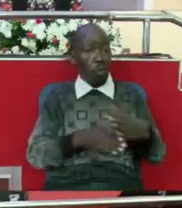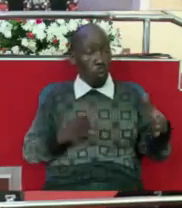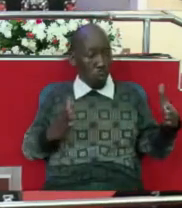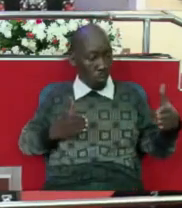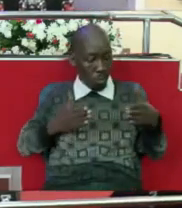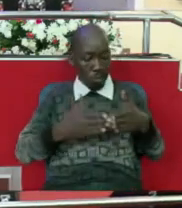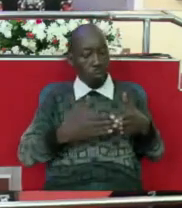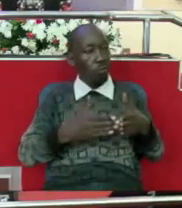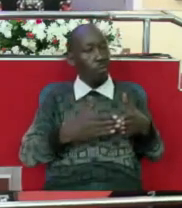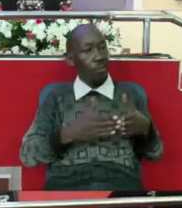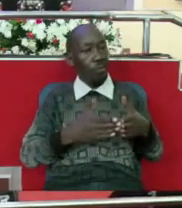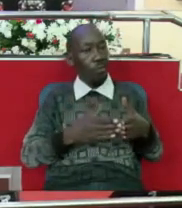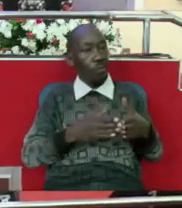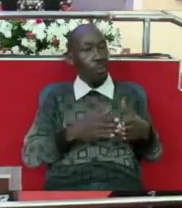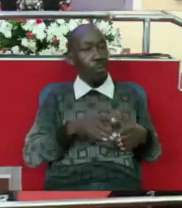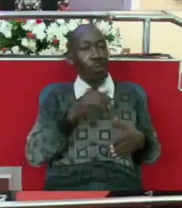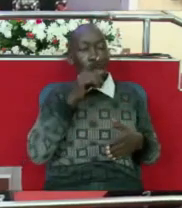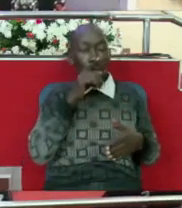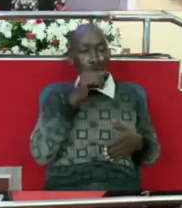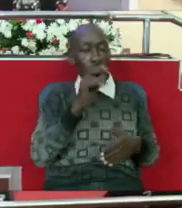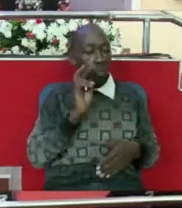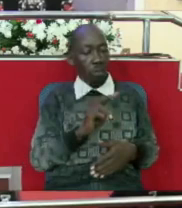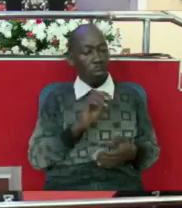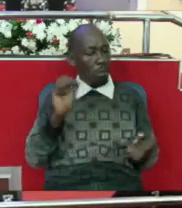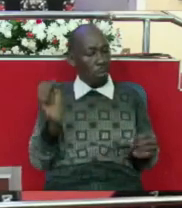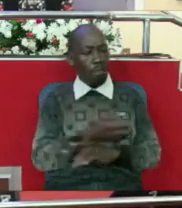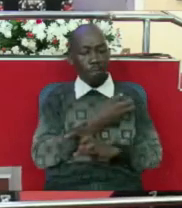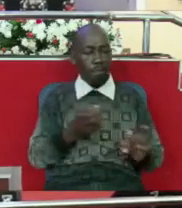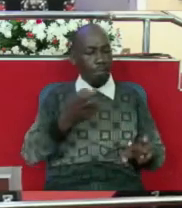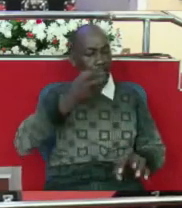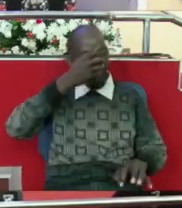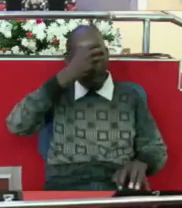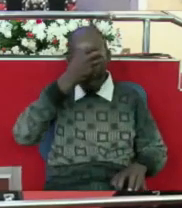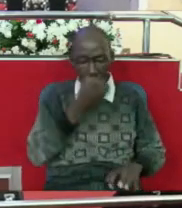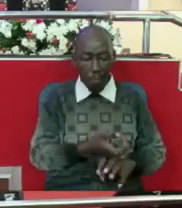if you're up against what looks like impossibility,